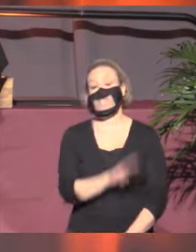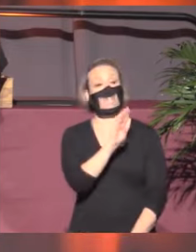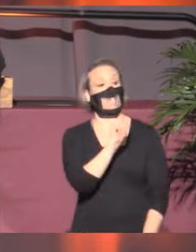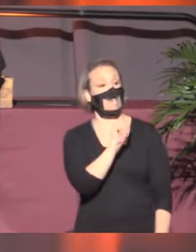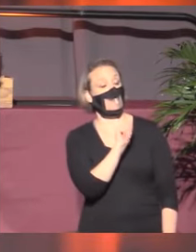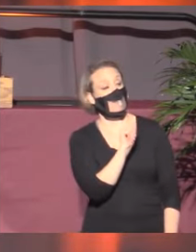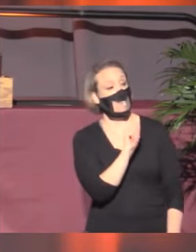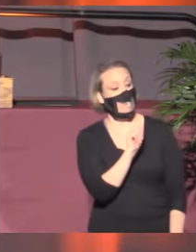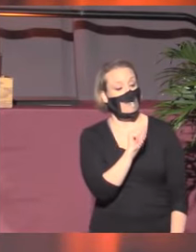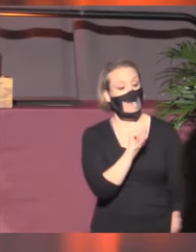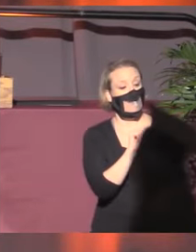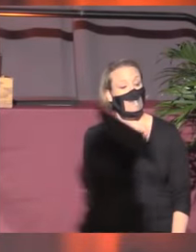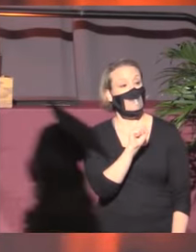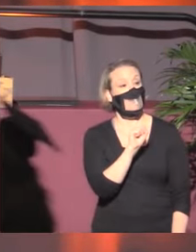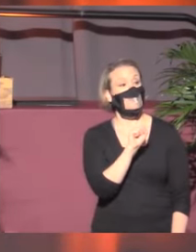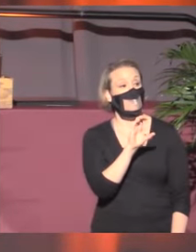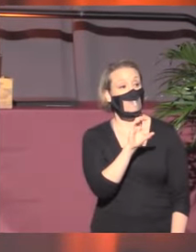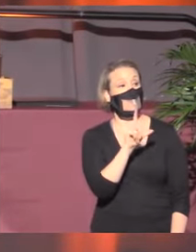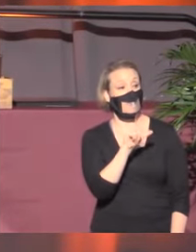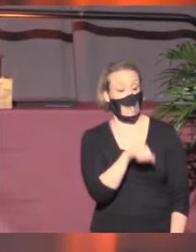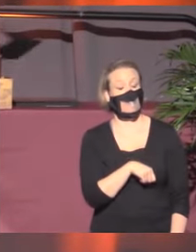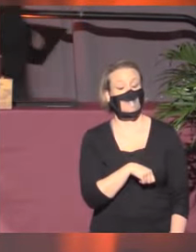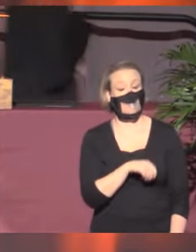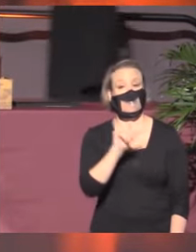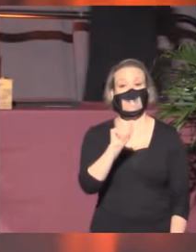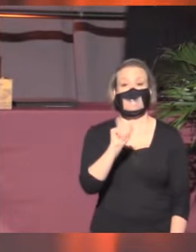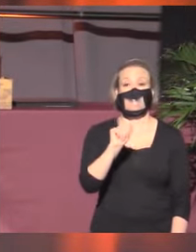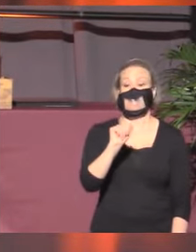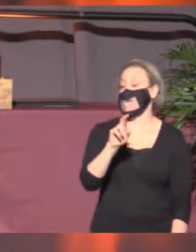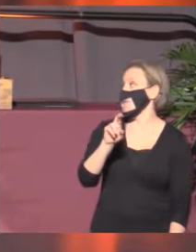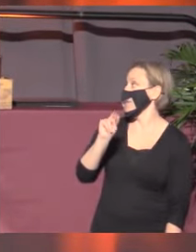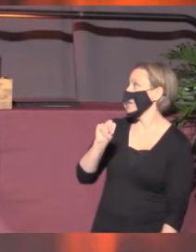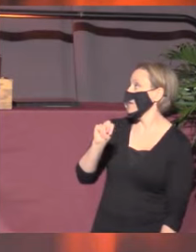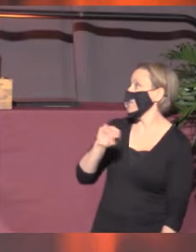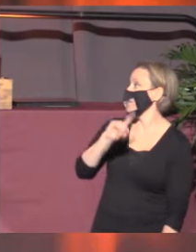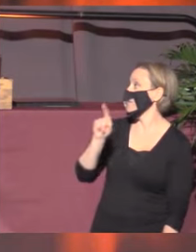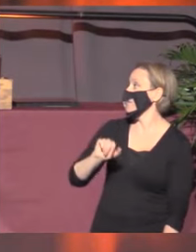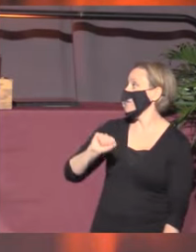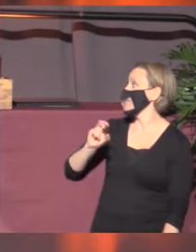Bachelor of Arts, summa cum laude, Aaron Zachary Berge.